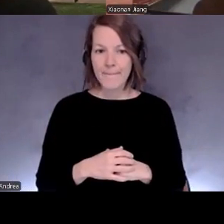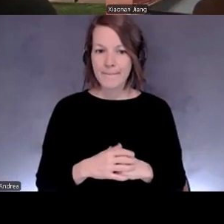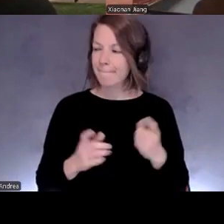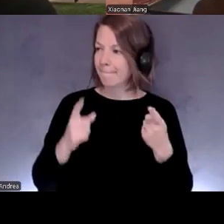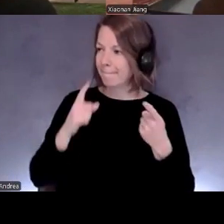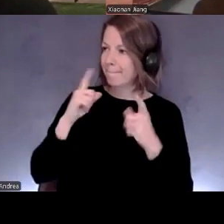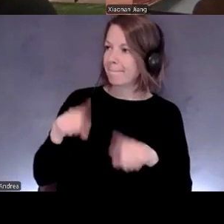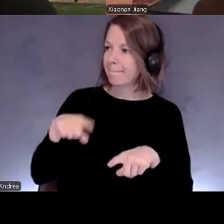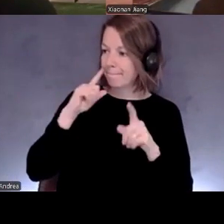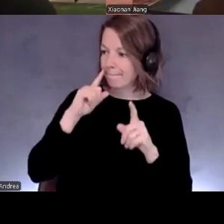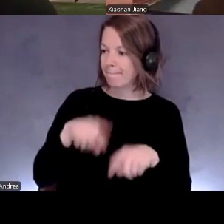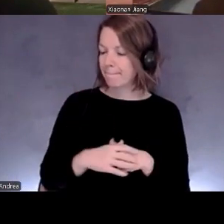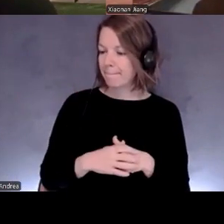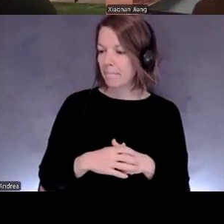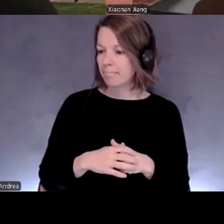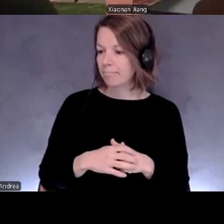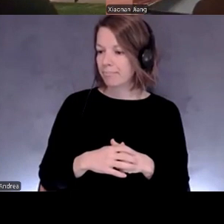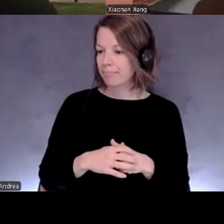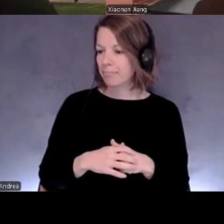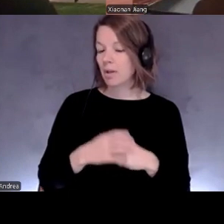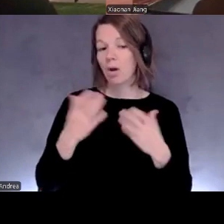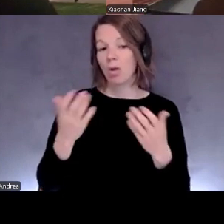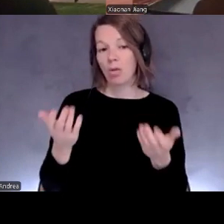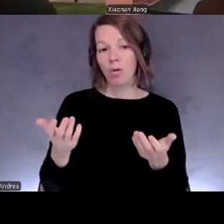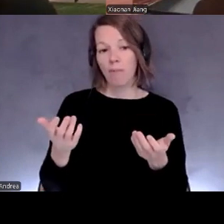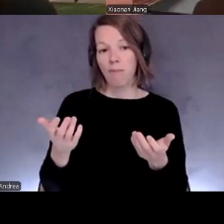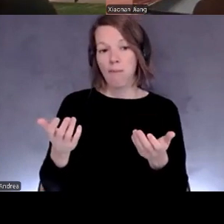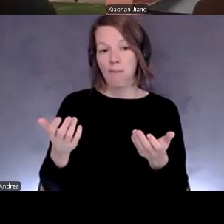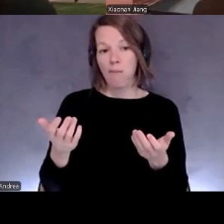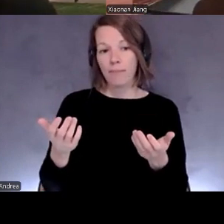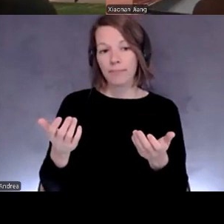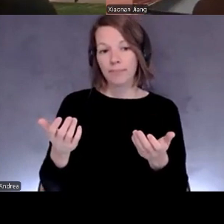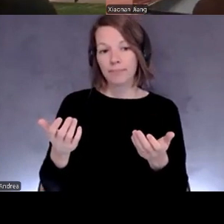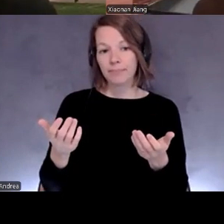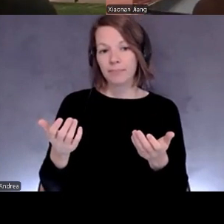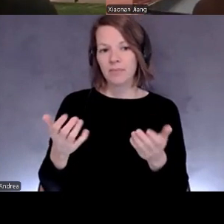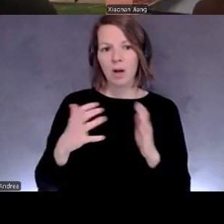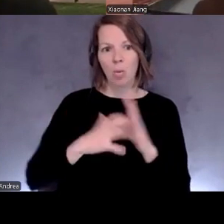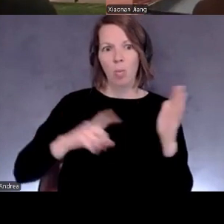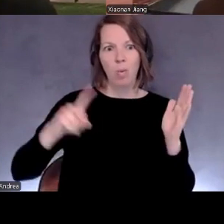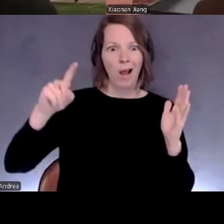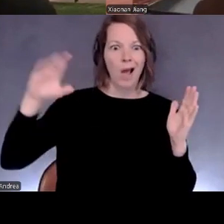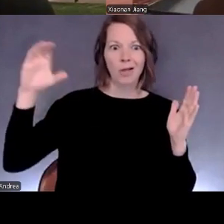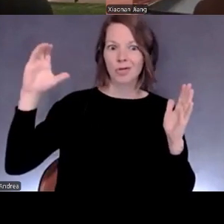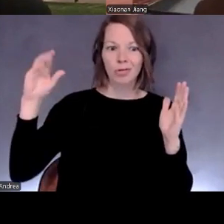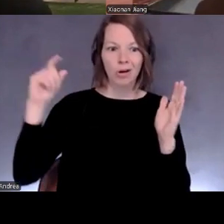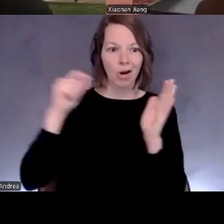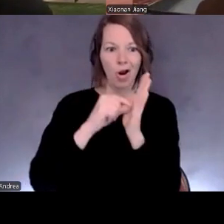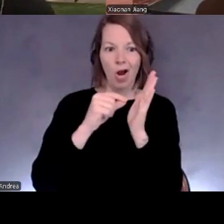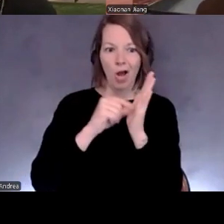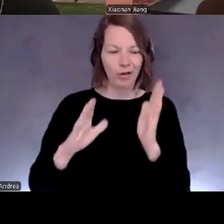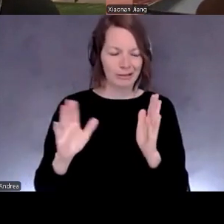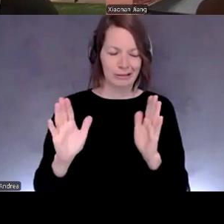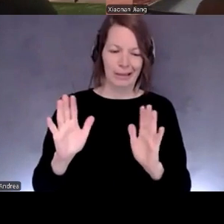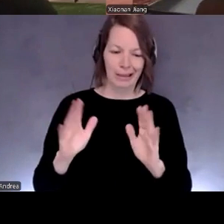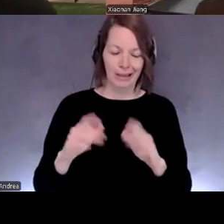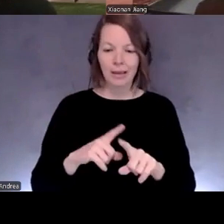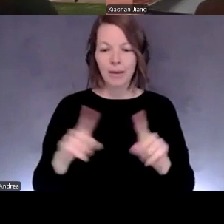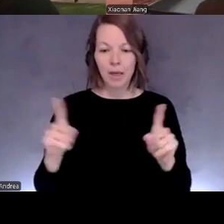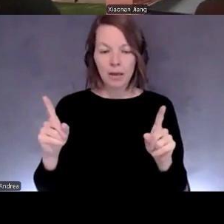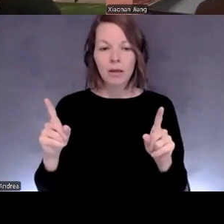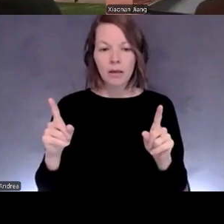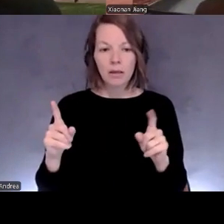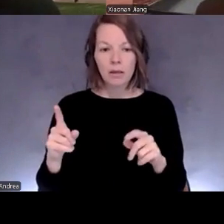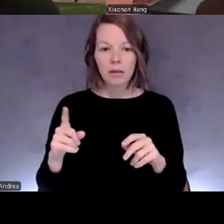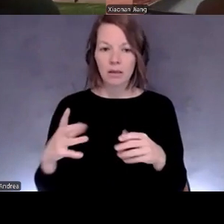definitely agree. Although you do not want to have at least 100 authors. So I think as long as